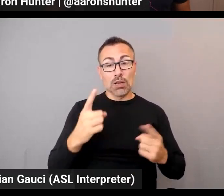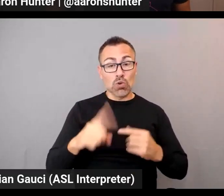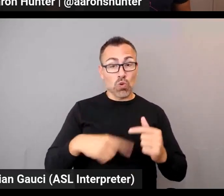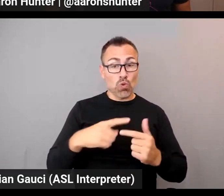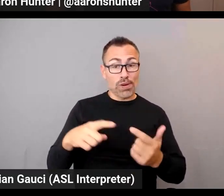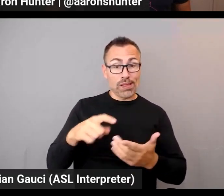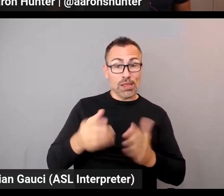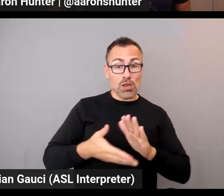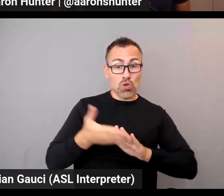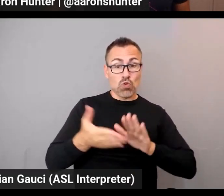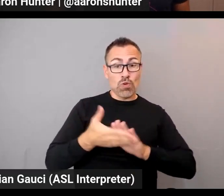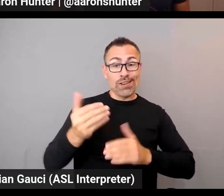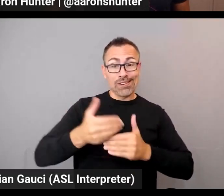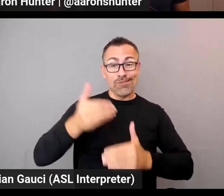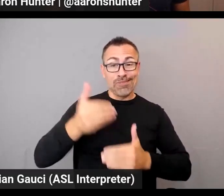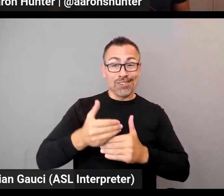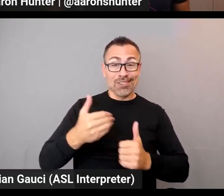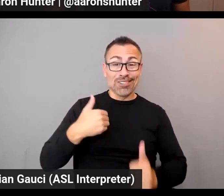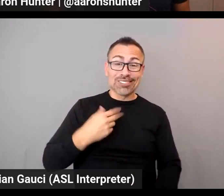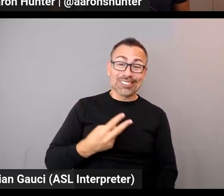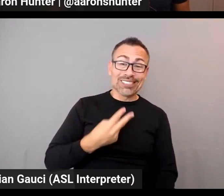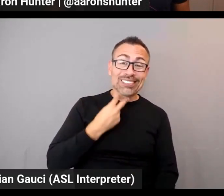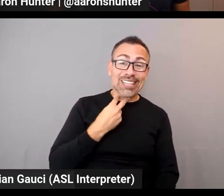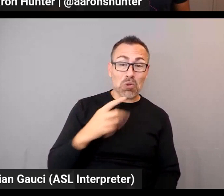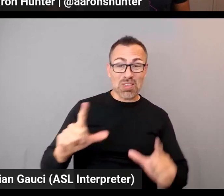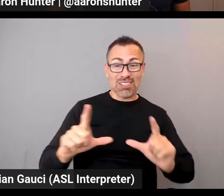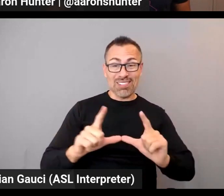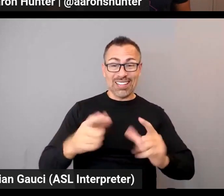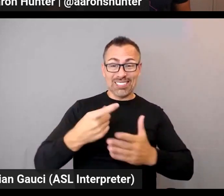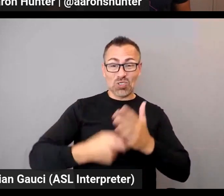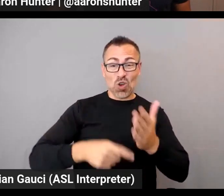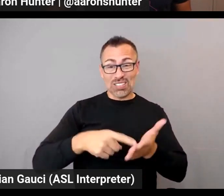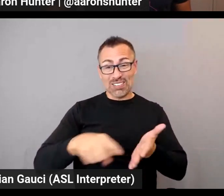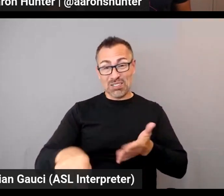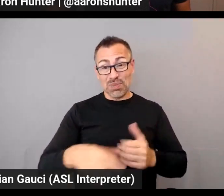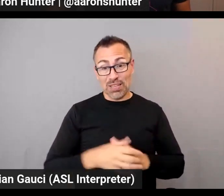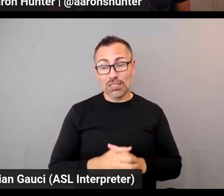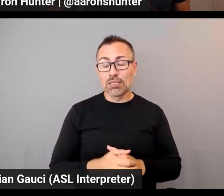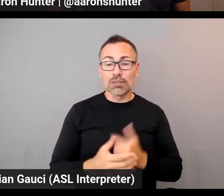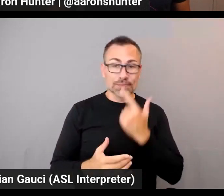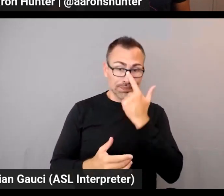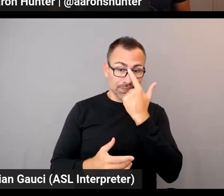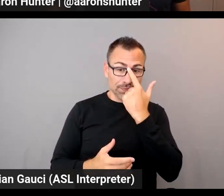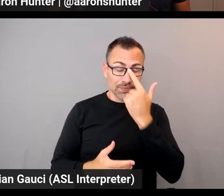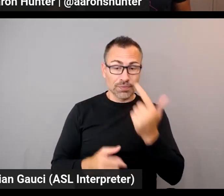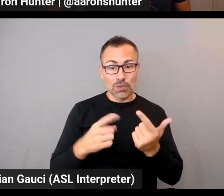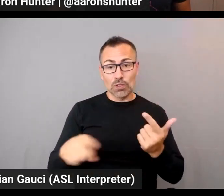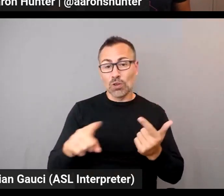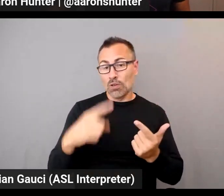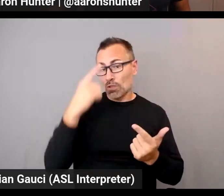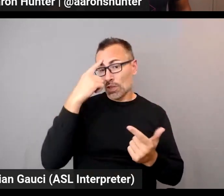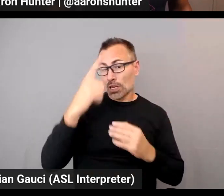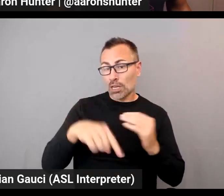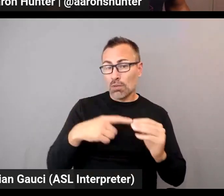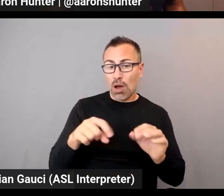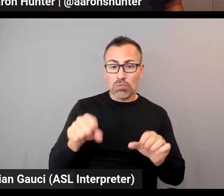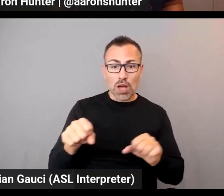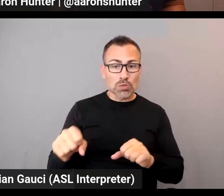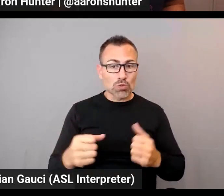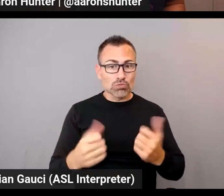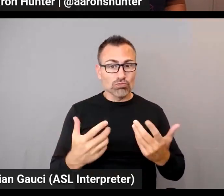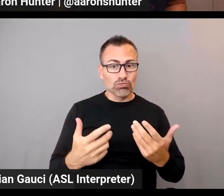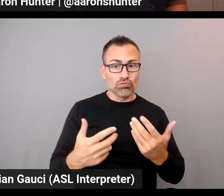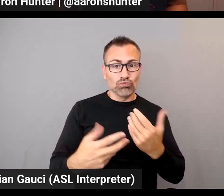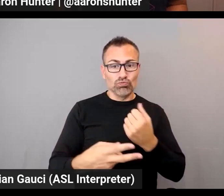stuck with the licensing costs that you have to pay. So even if you want to think about, potential ways to save your costs